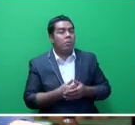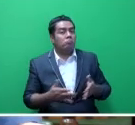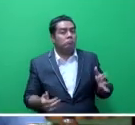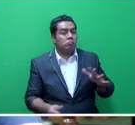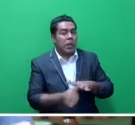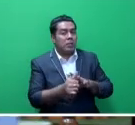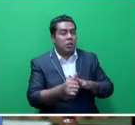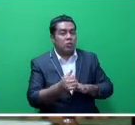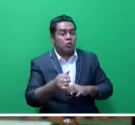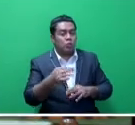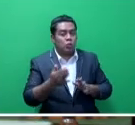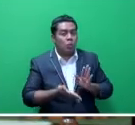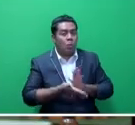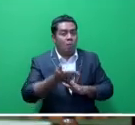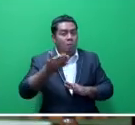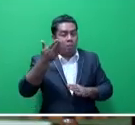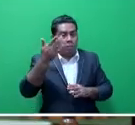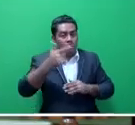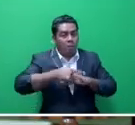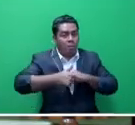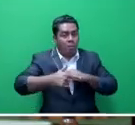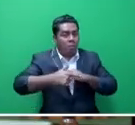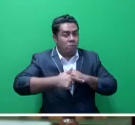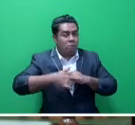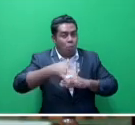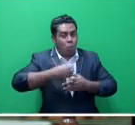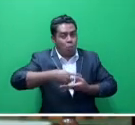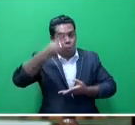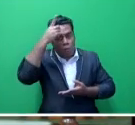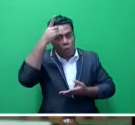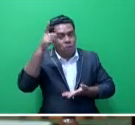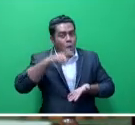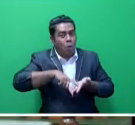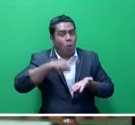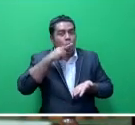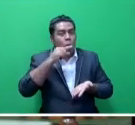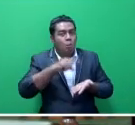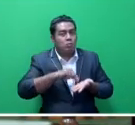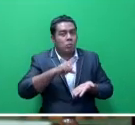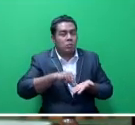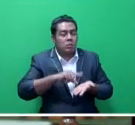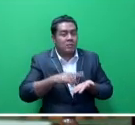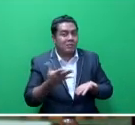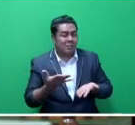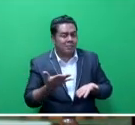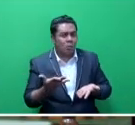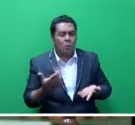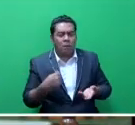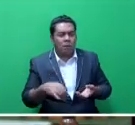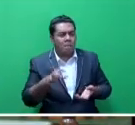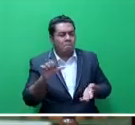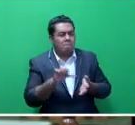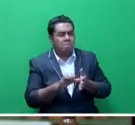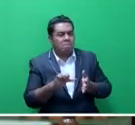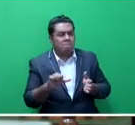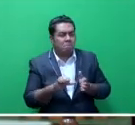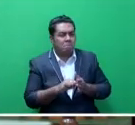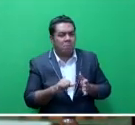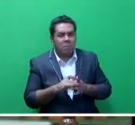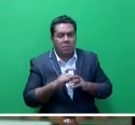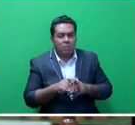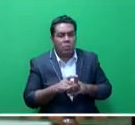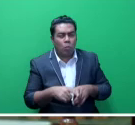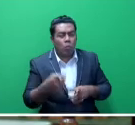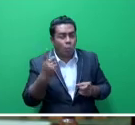to tertiary education with the Tertiary Education Loan Scheme and the National Toppers Scheme. We made many tough calls in this budget, Mr. Speaker, sir,